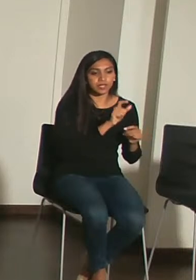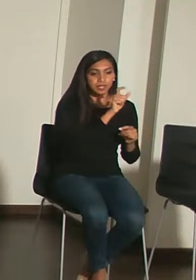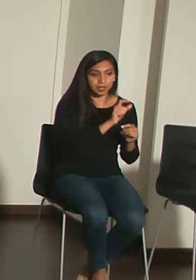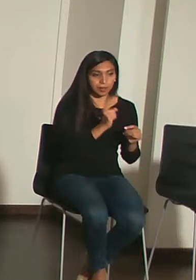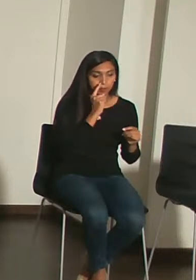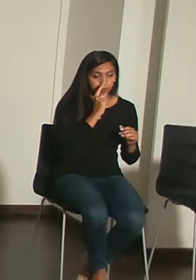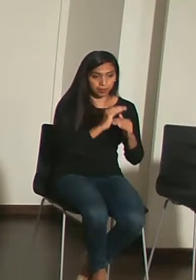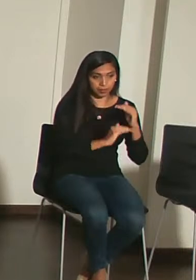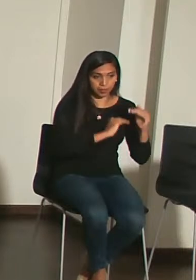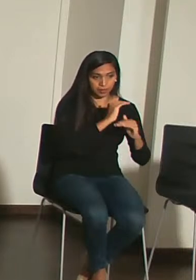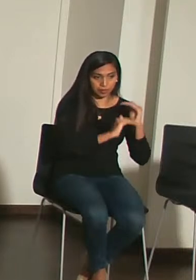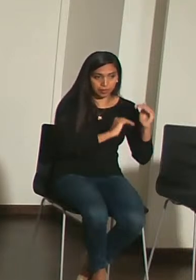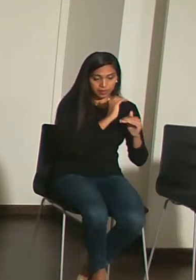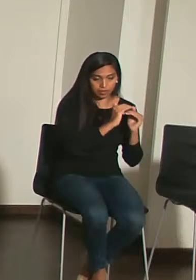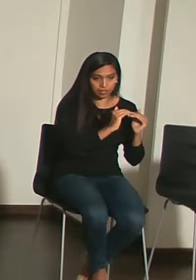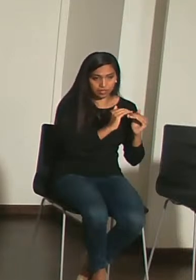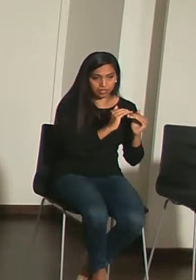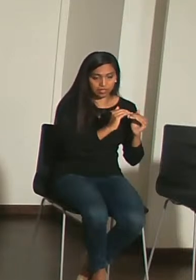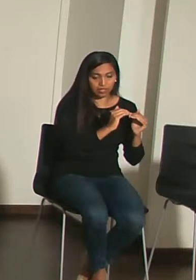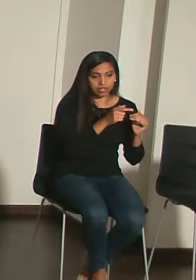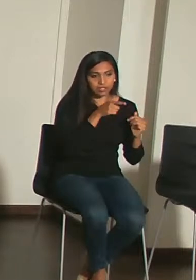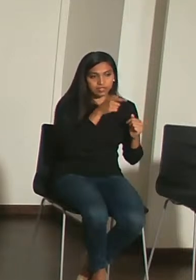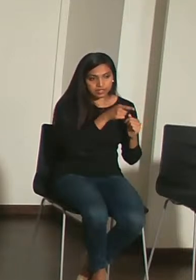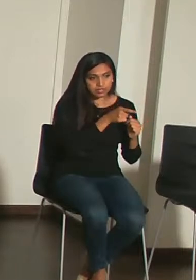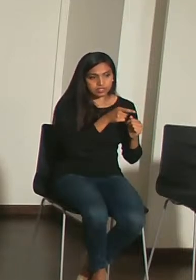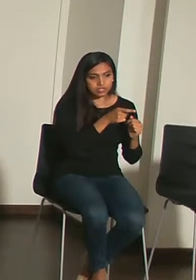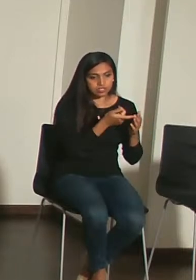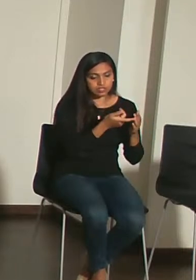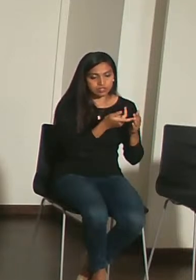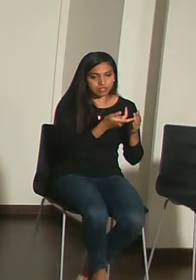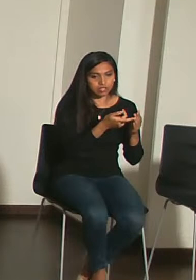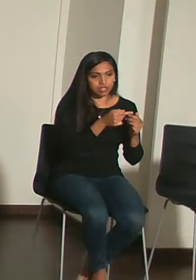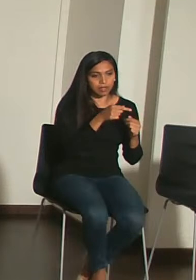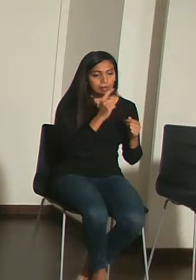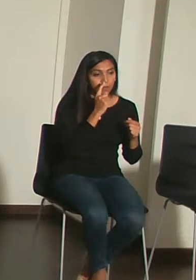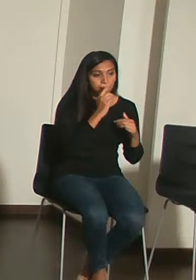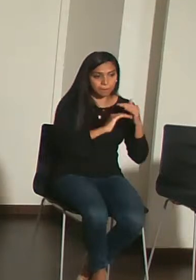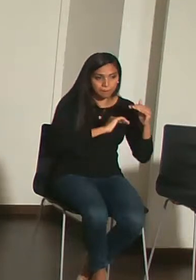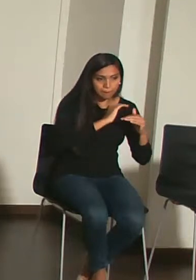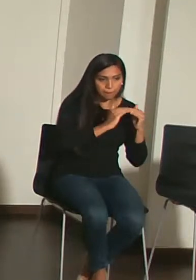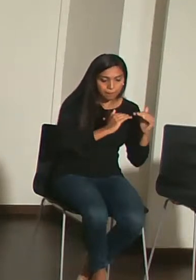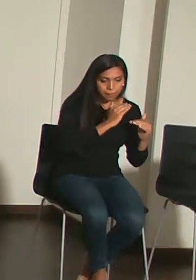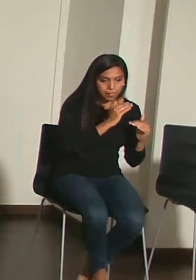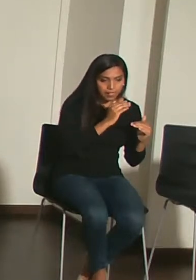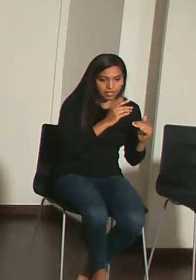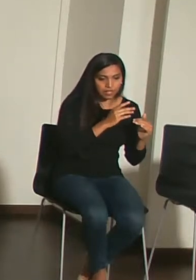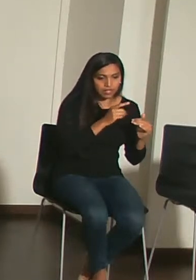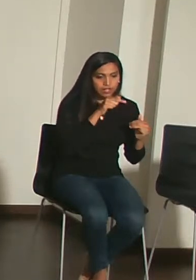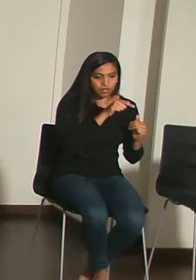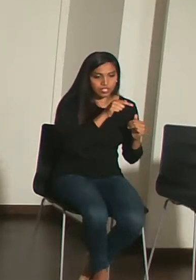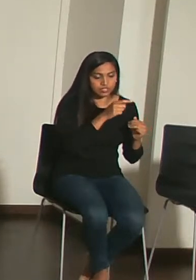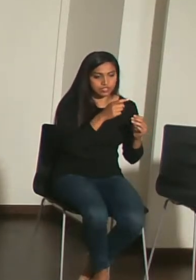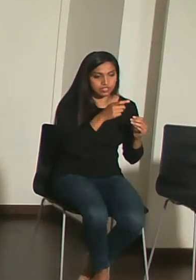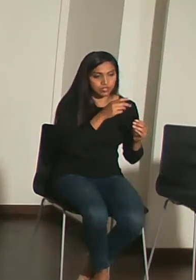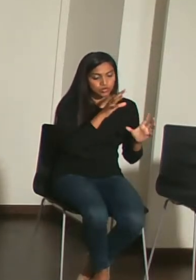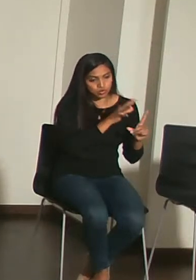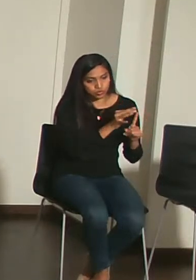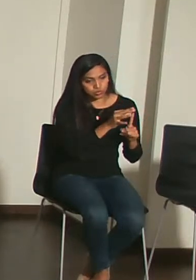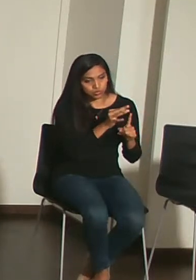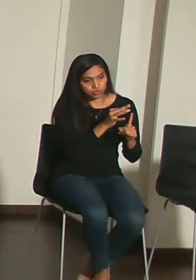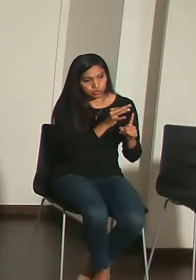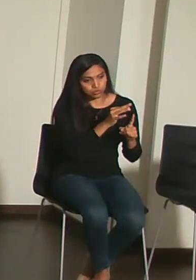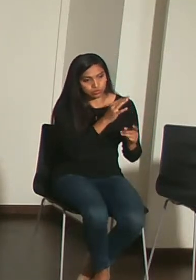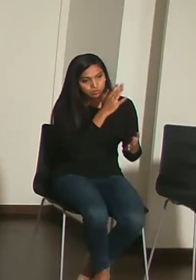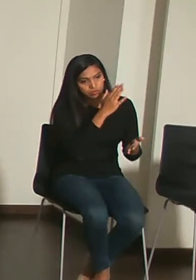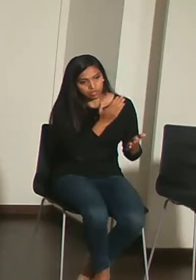pawnable. You can't shouldn't be pawning it as a this is because that would undo its sort of